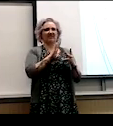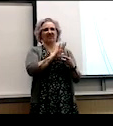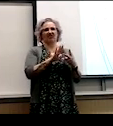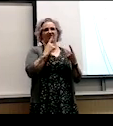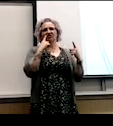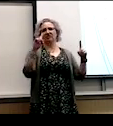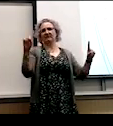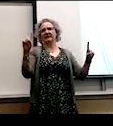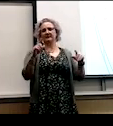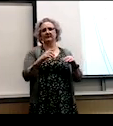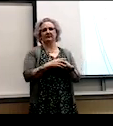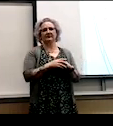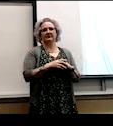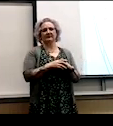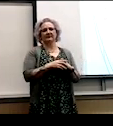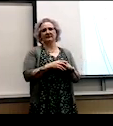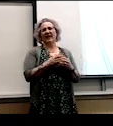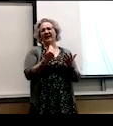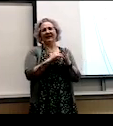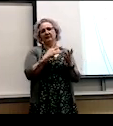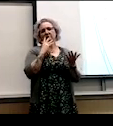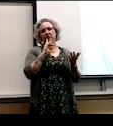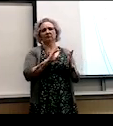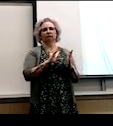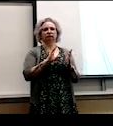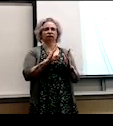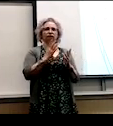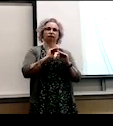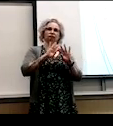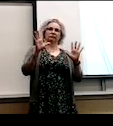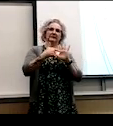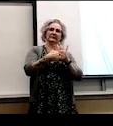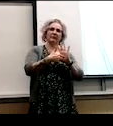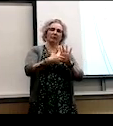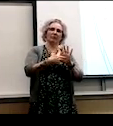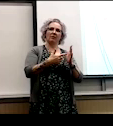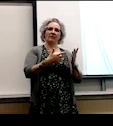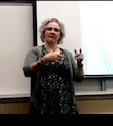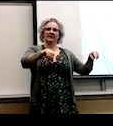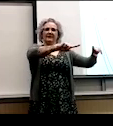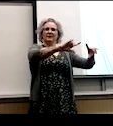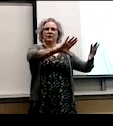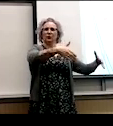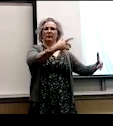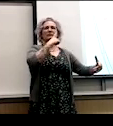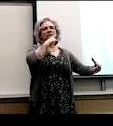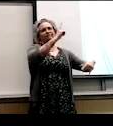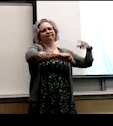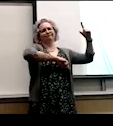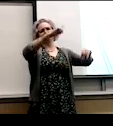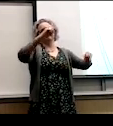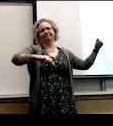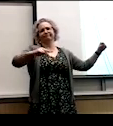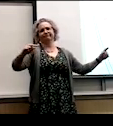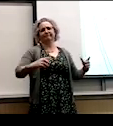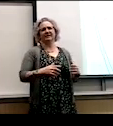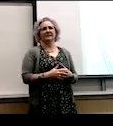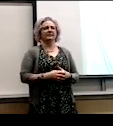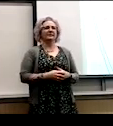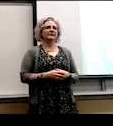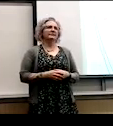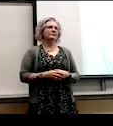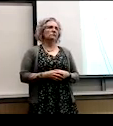speaks to the heterogeneity of assessing these people and how flexible we have to be as clinicians. We